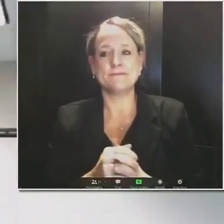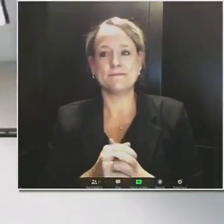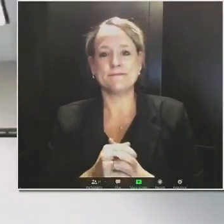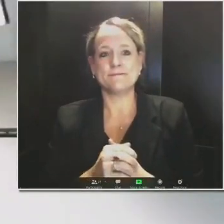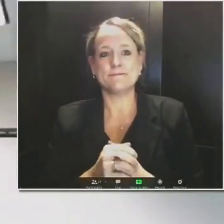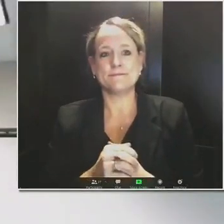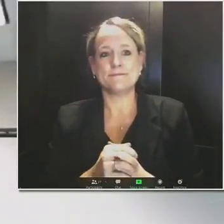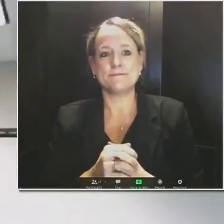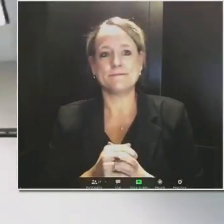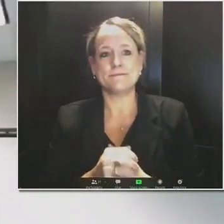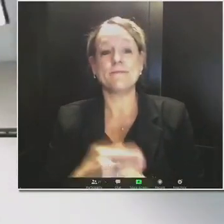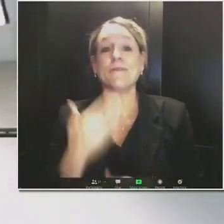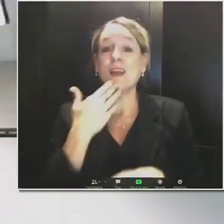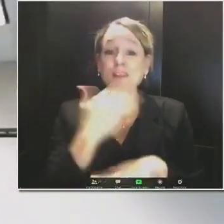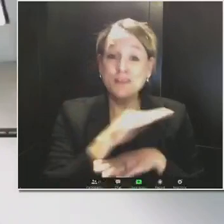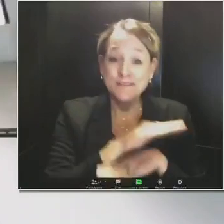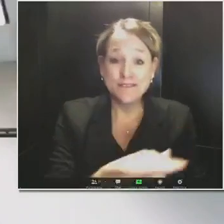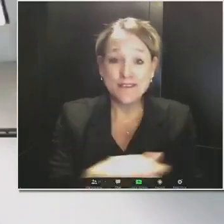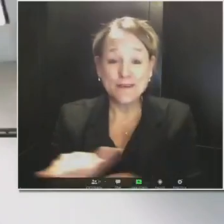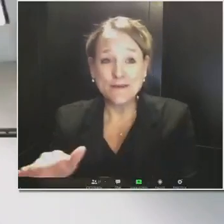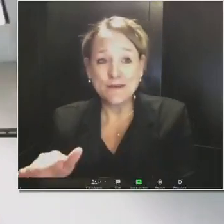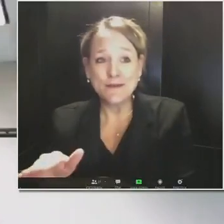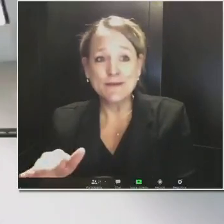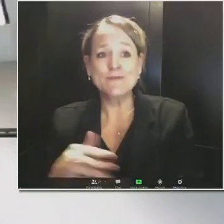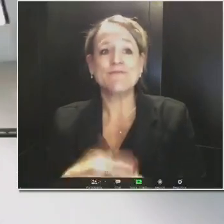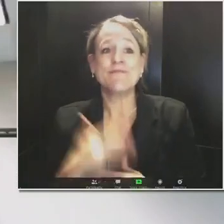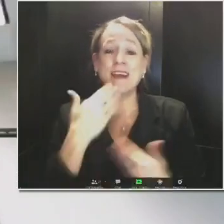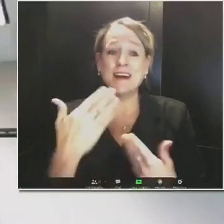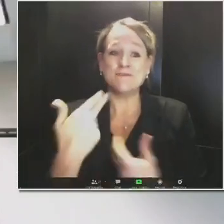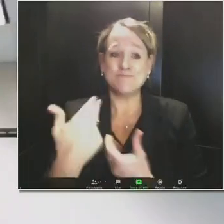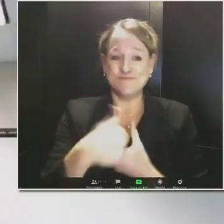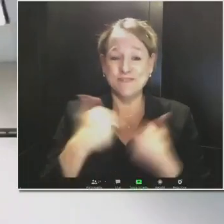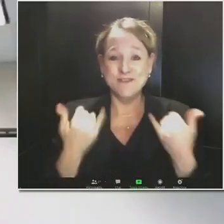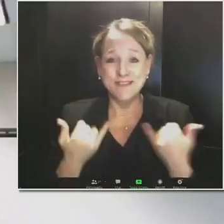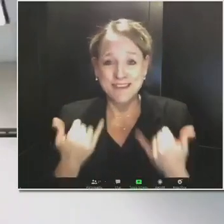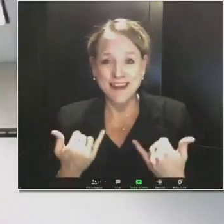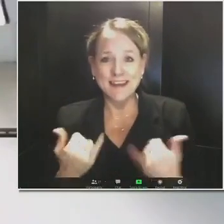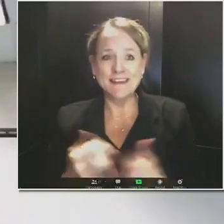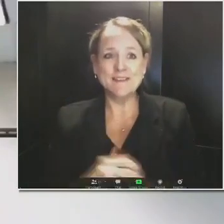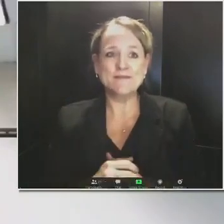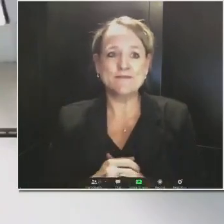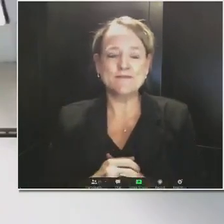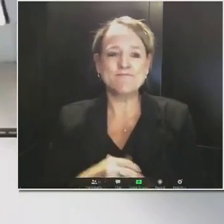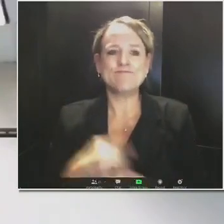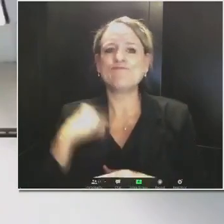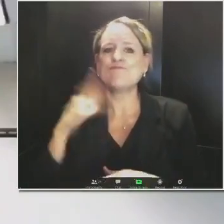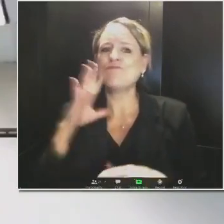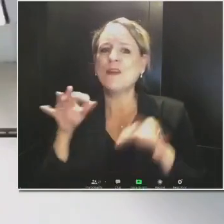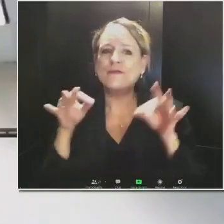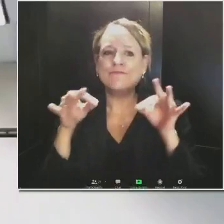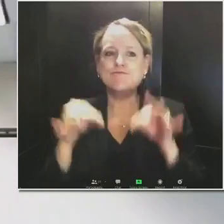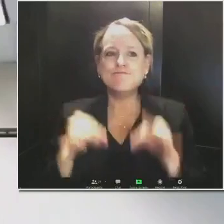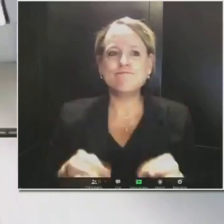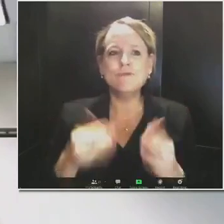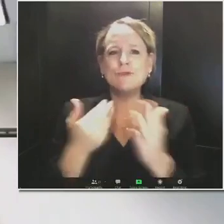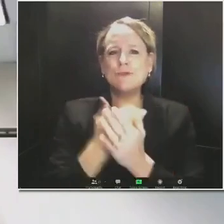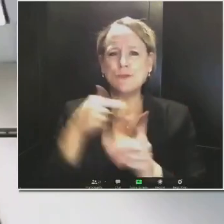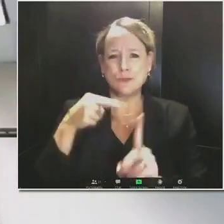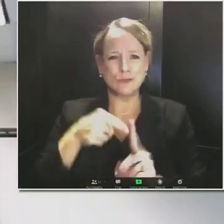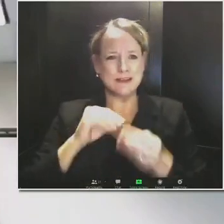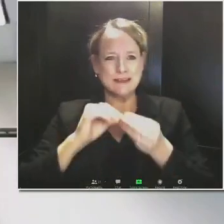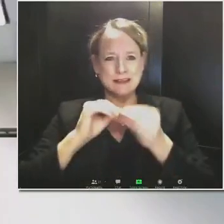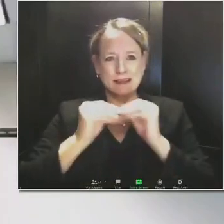We're going to do a quick round of introductions and then dive into the data. So as Elizabeth said, I'm Julie Willems Van Dijk,